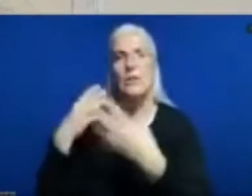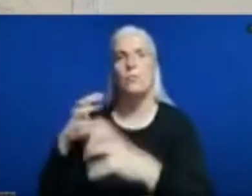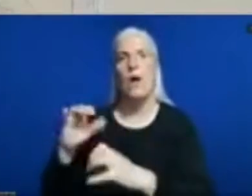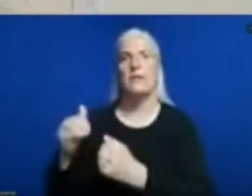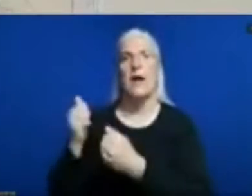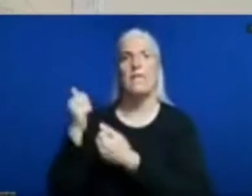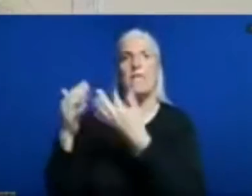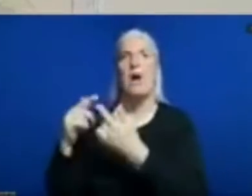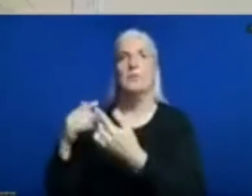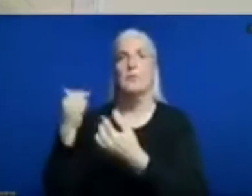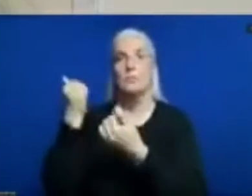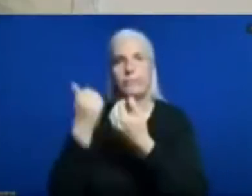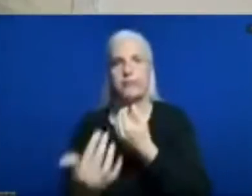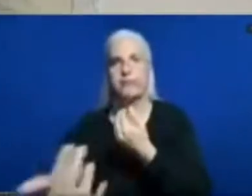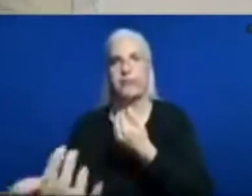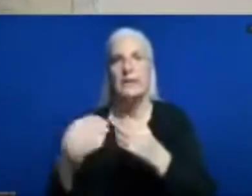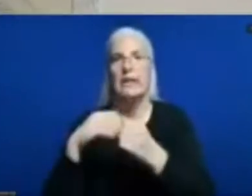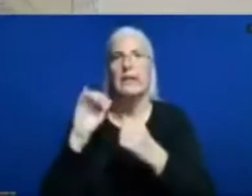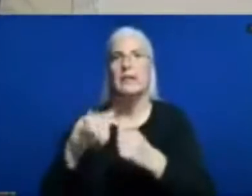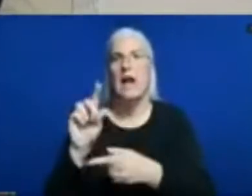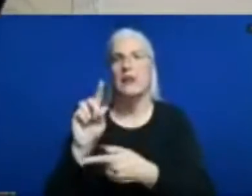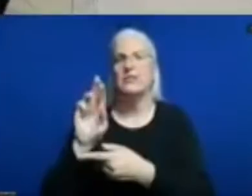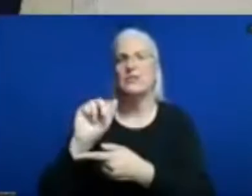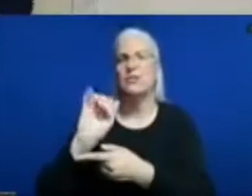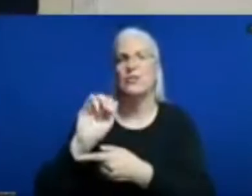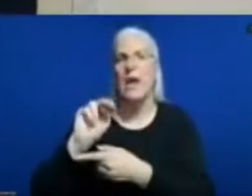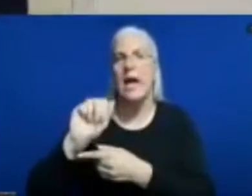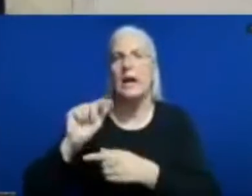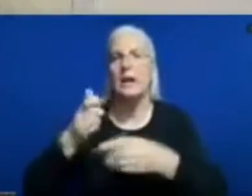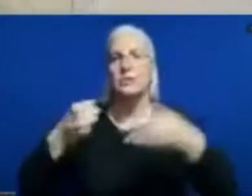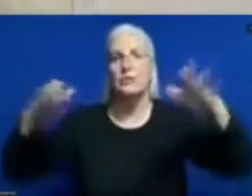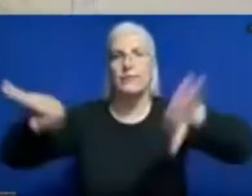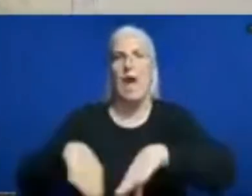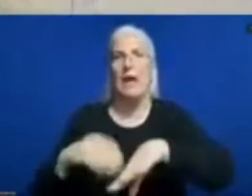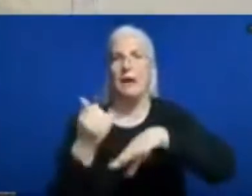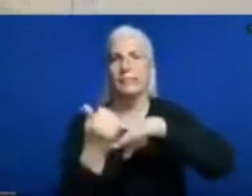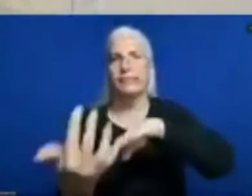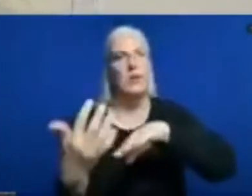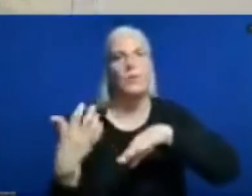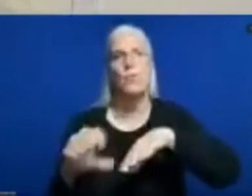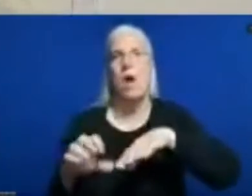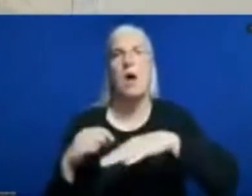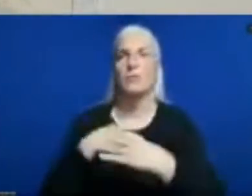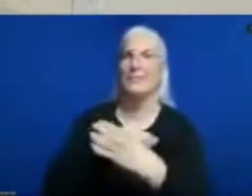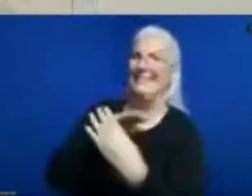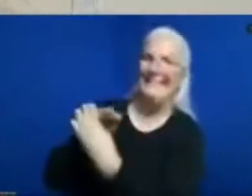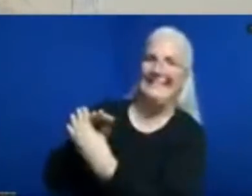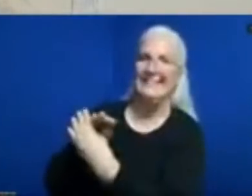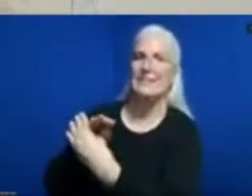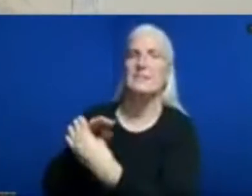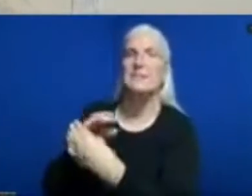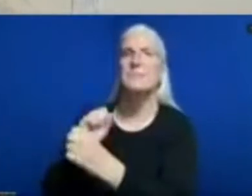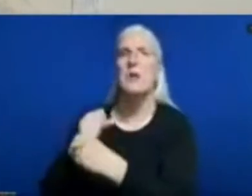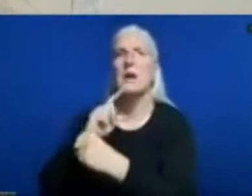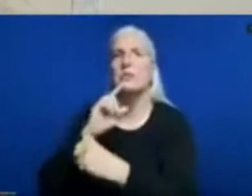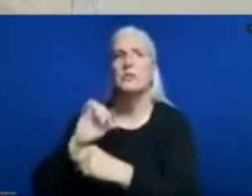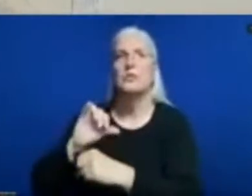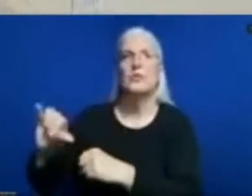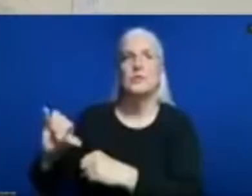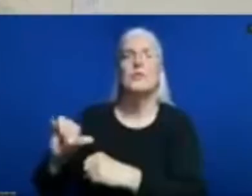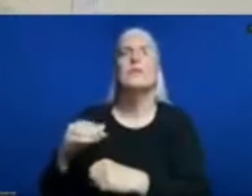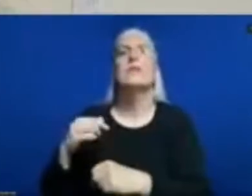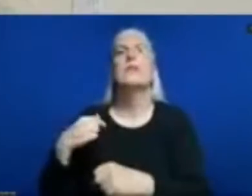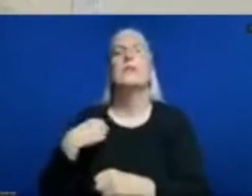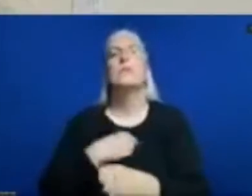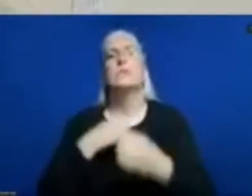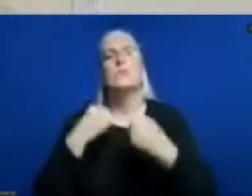we established this Dovey group, and we filled it full of a variety of resources to